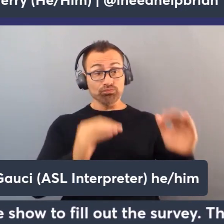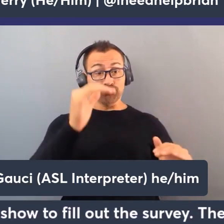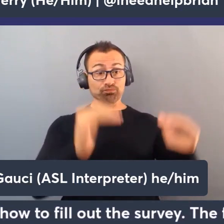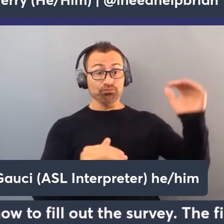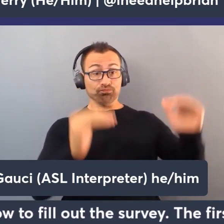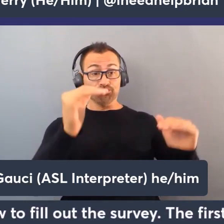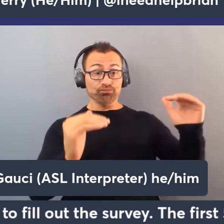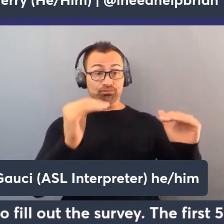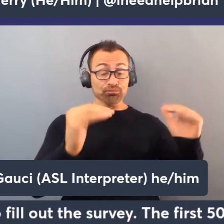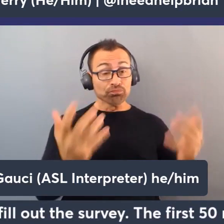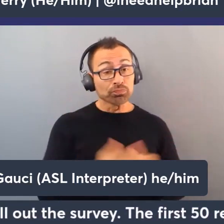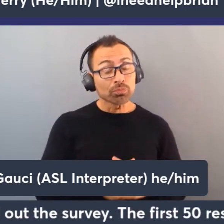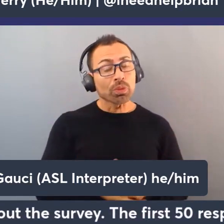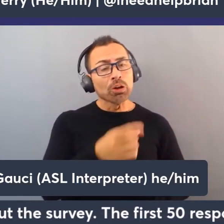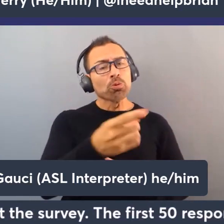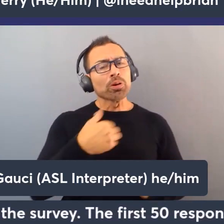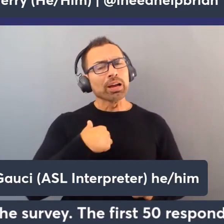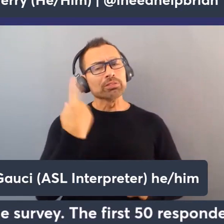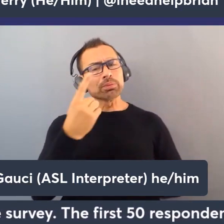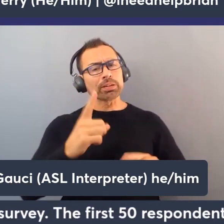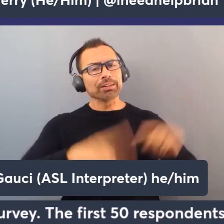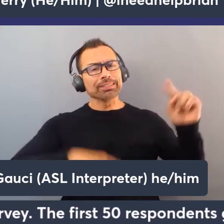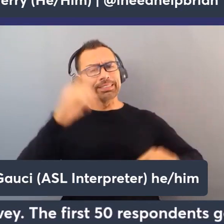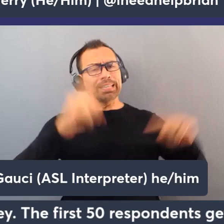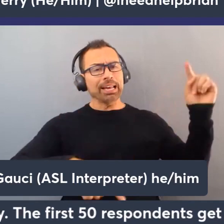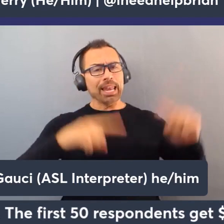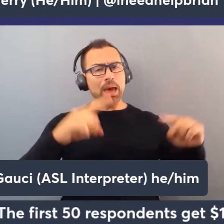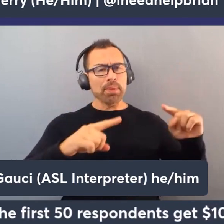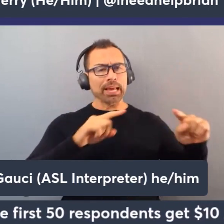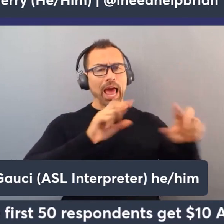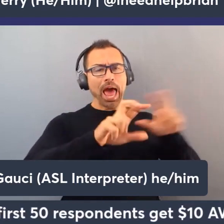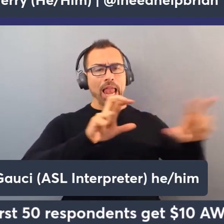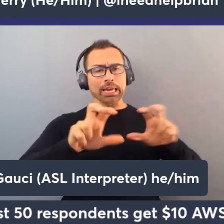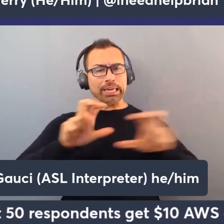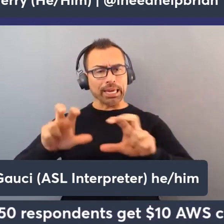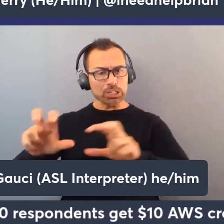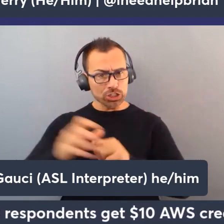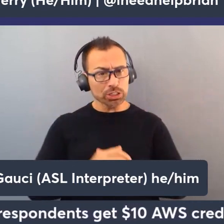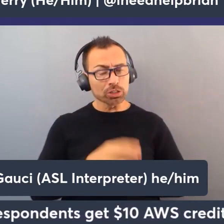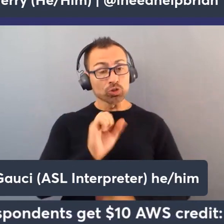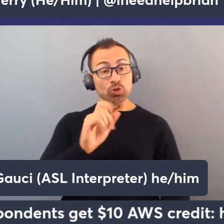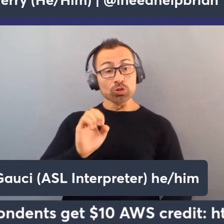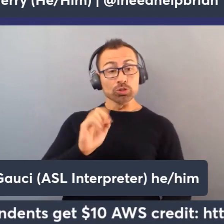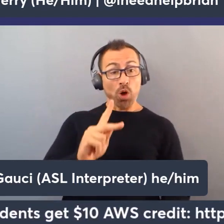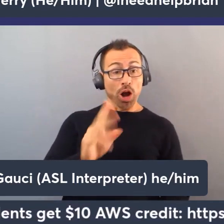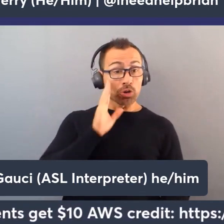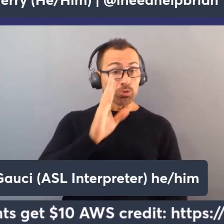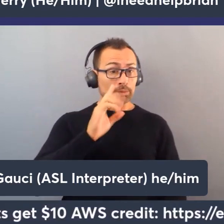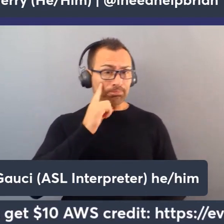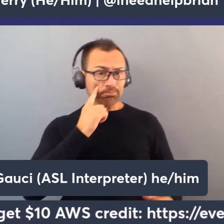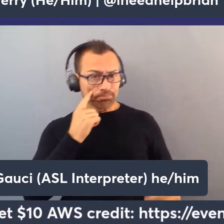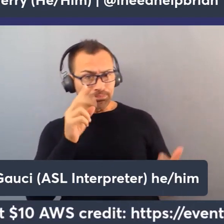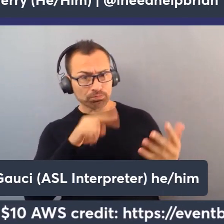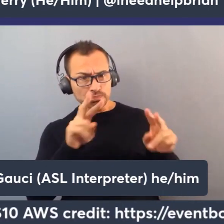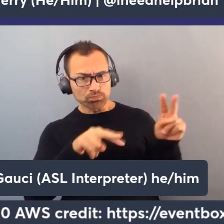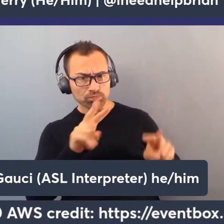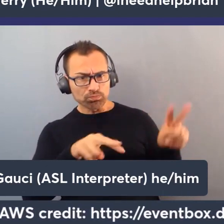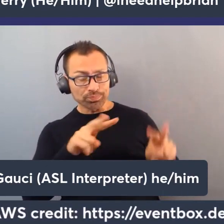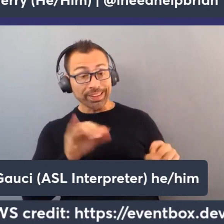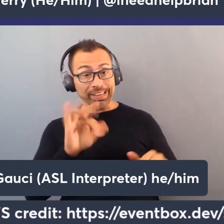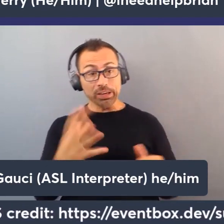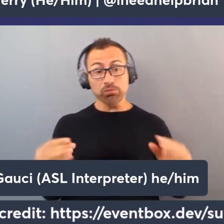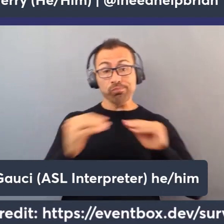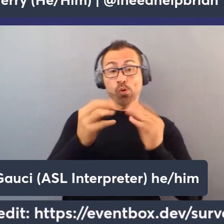so you start your job and Spark kind of keeps an eye on things. And if it needs to add more resources, it goes ahead and requests more resources. And with serverless, we